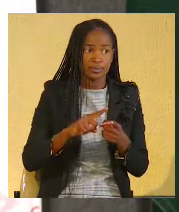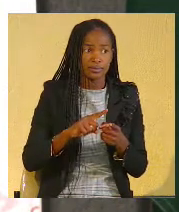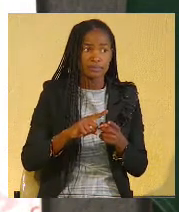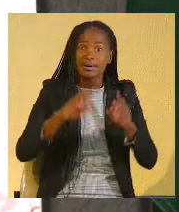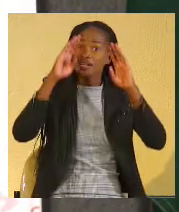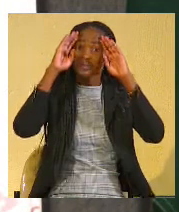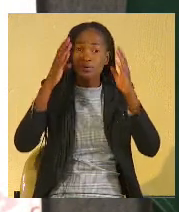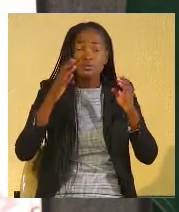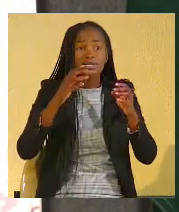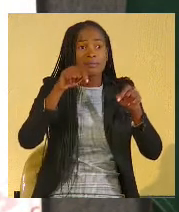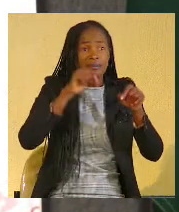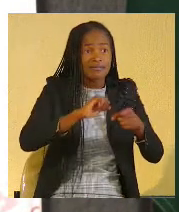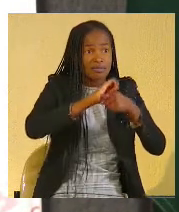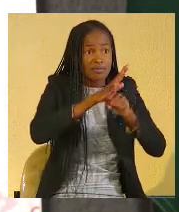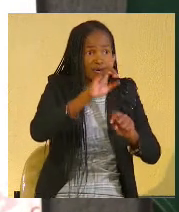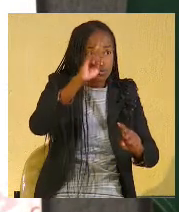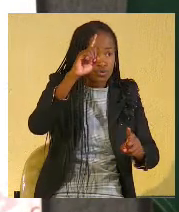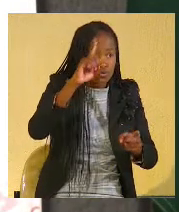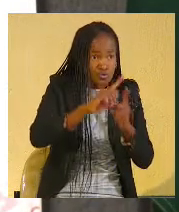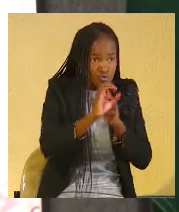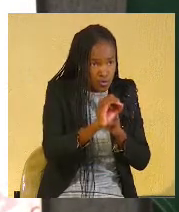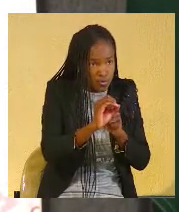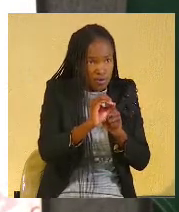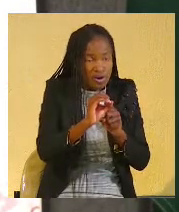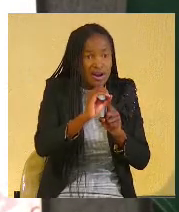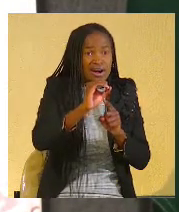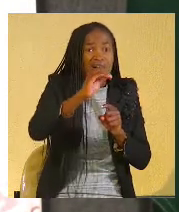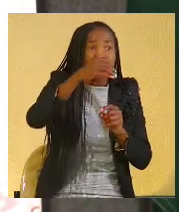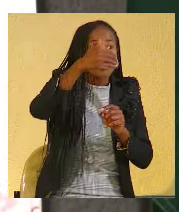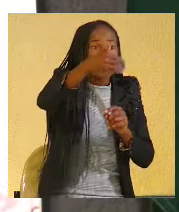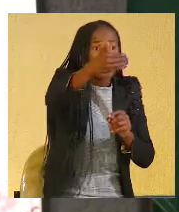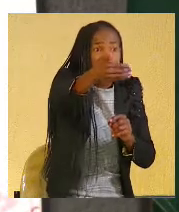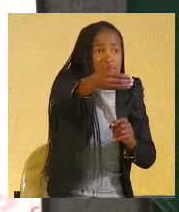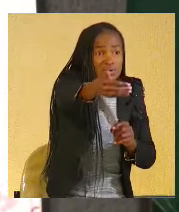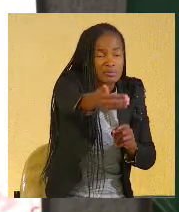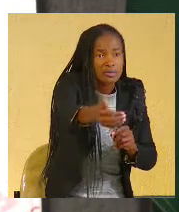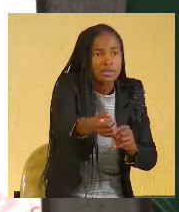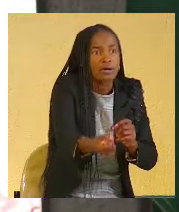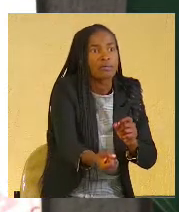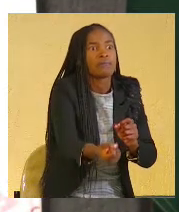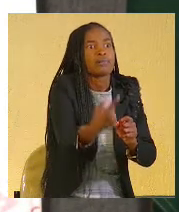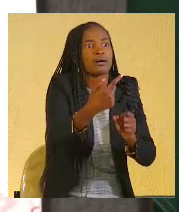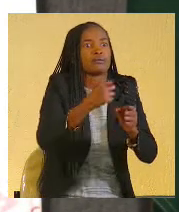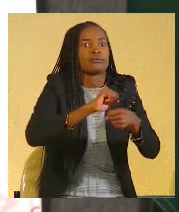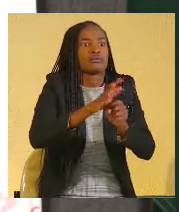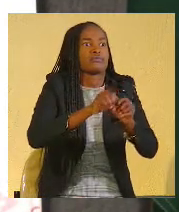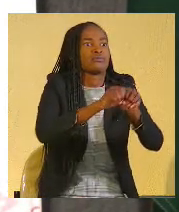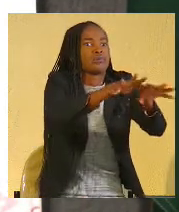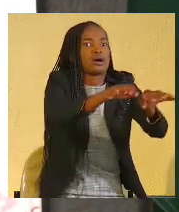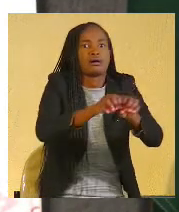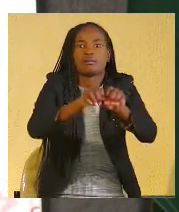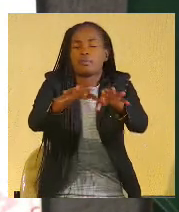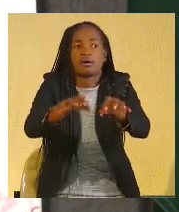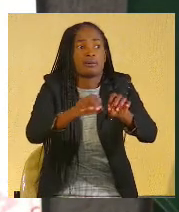wave can also not be excluded from the pattern of the disease, which spread in the same way as